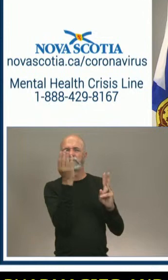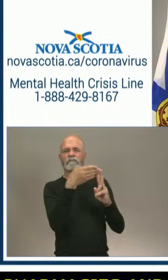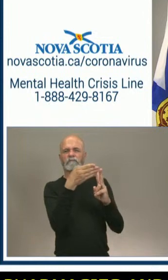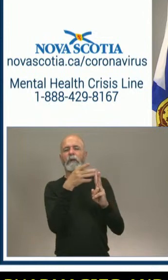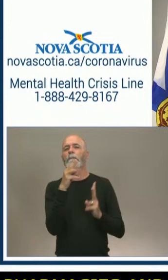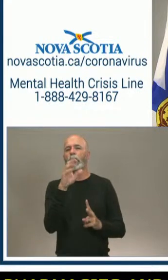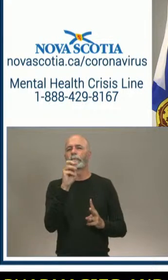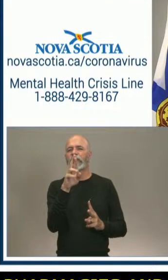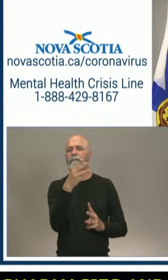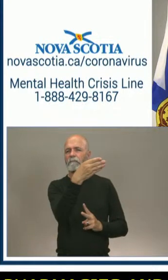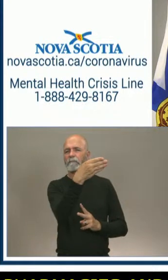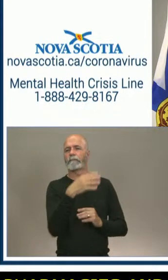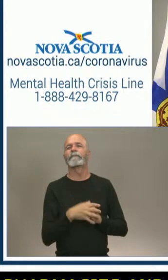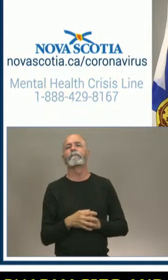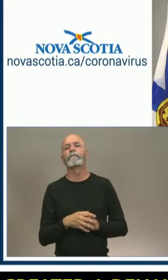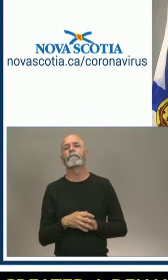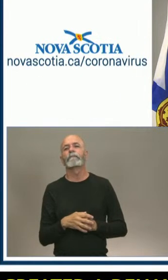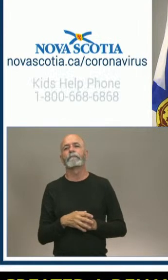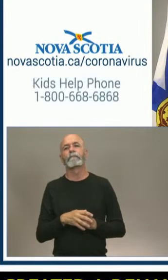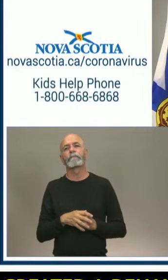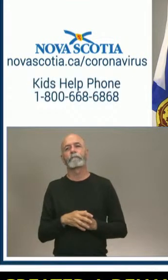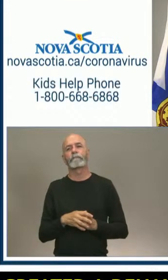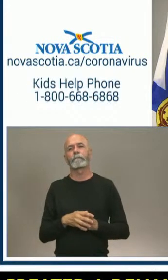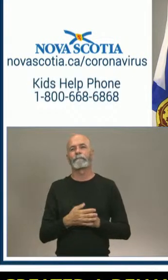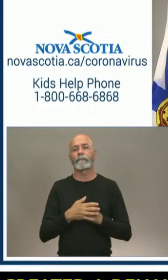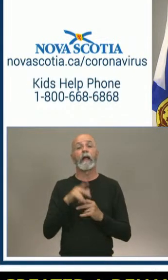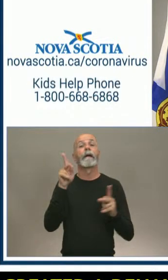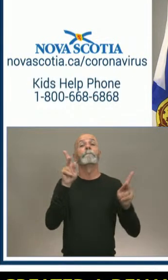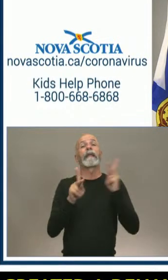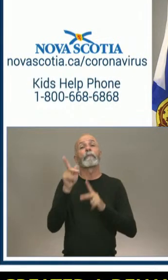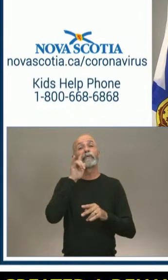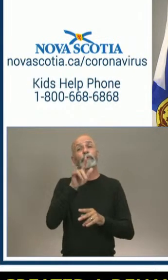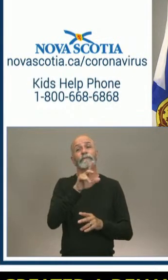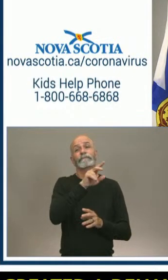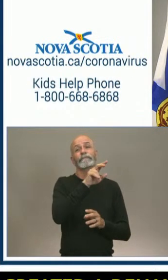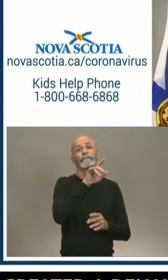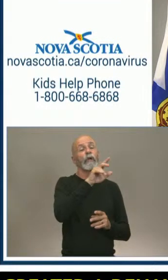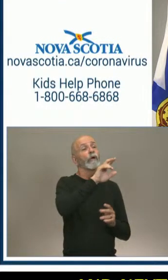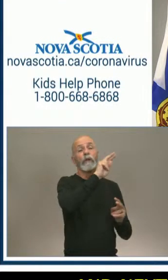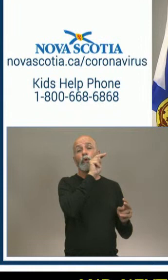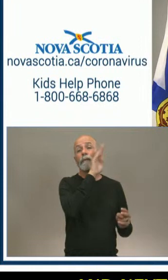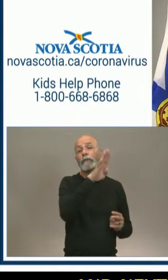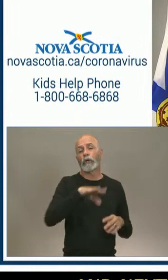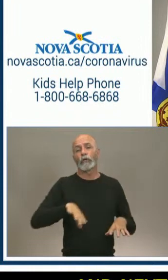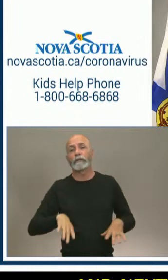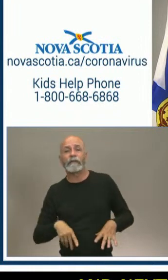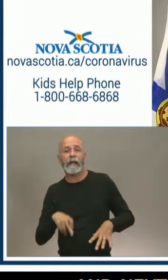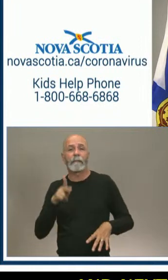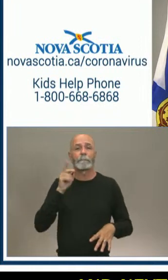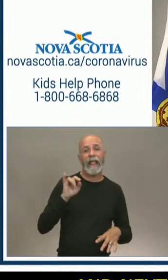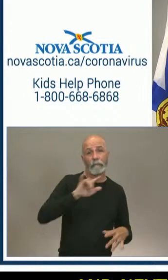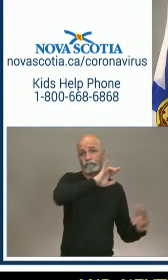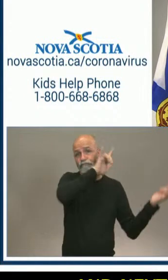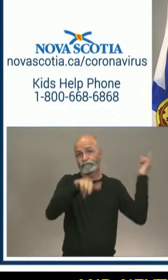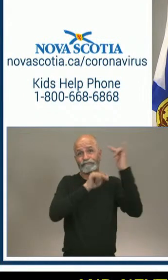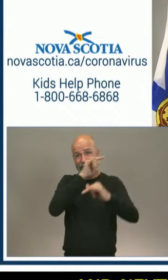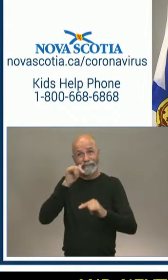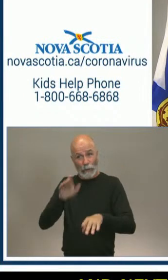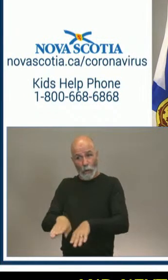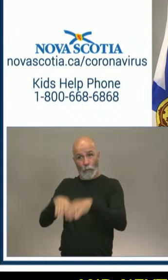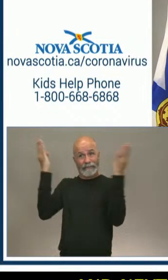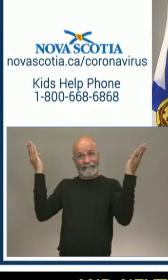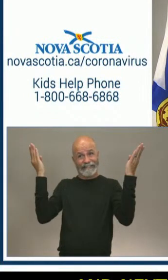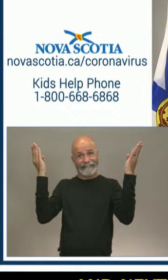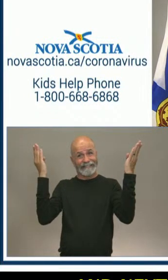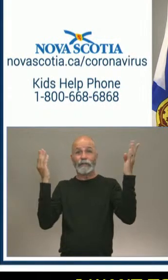welcoming Atlantic travelers into the province after New Brunswick and Newfoundland open up to all Canadians. You mentioned yesterday that proof